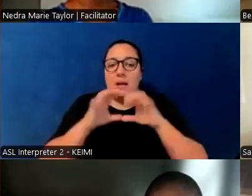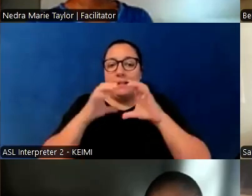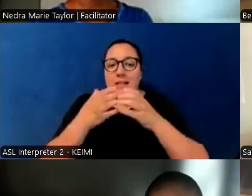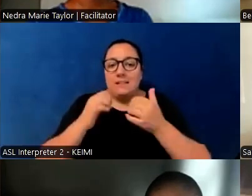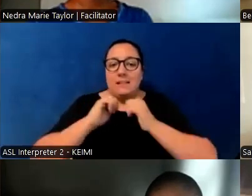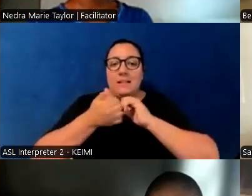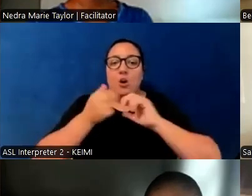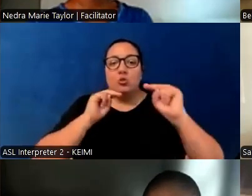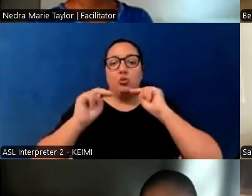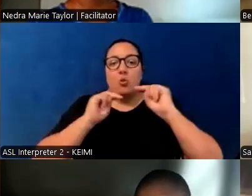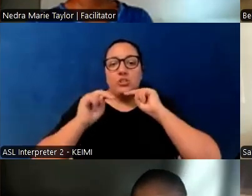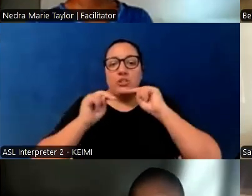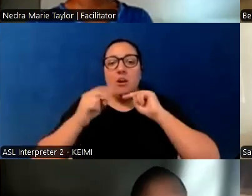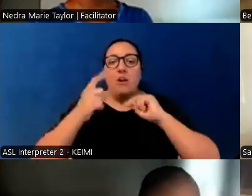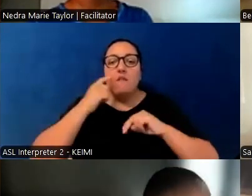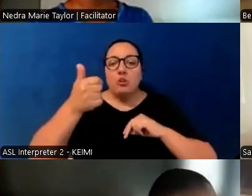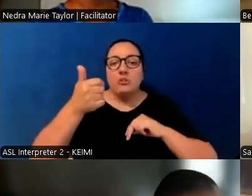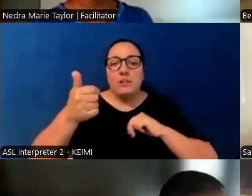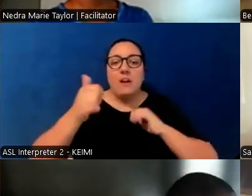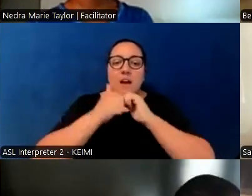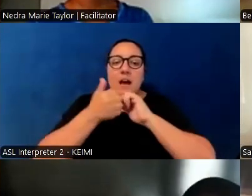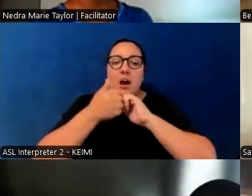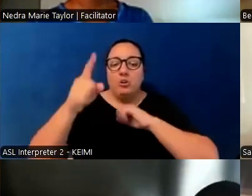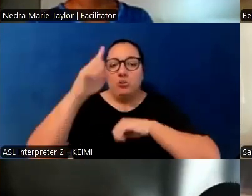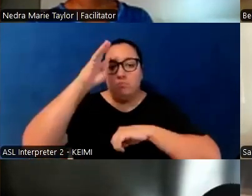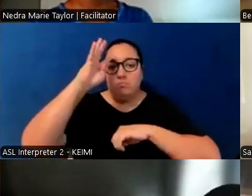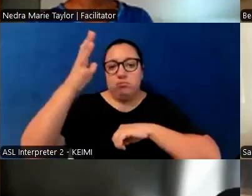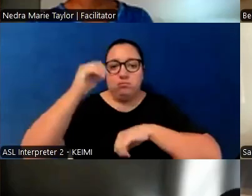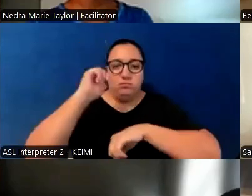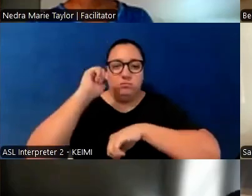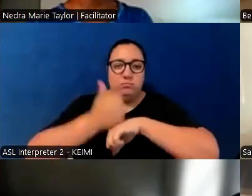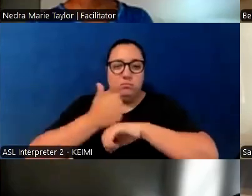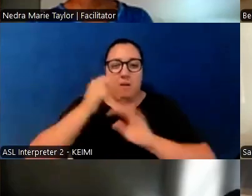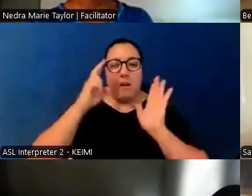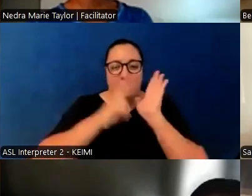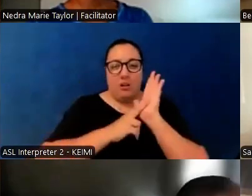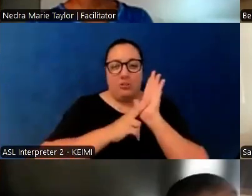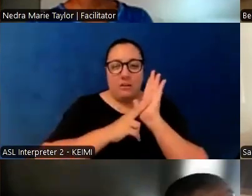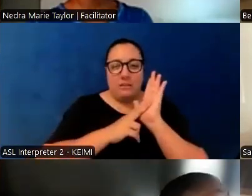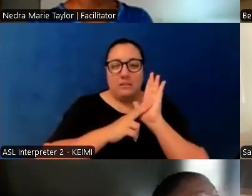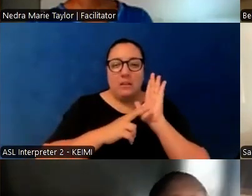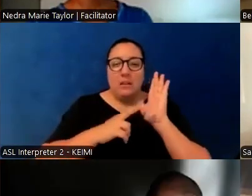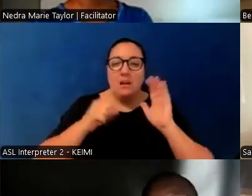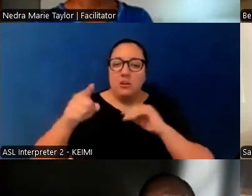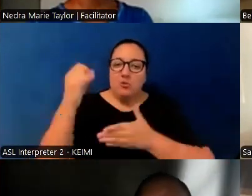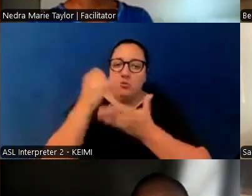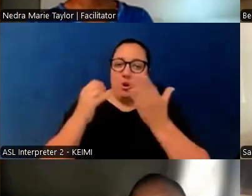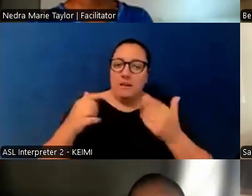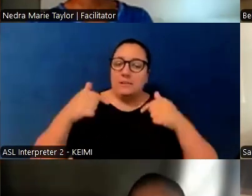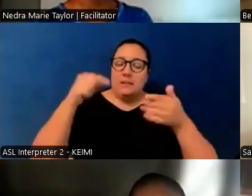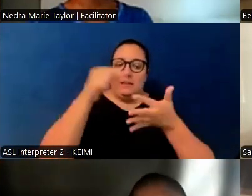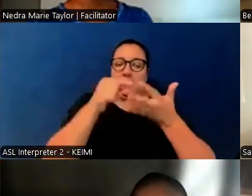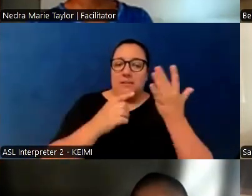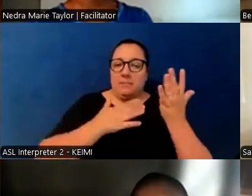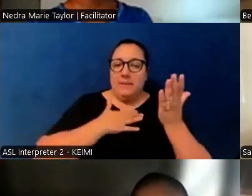negotiate for yourself, how to build contracts and stand as an artist and say, these are my services and this is what I stand for. Also